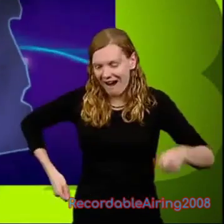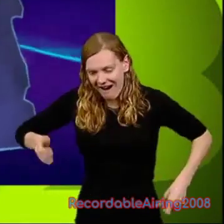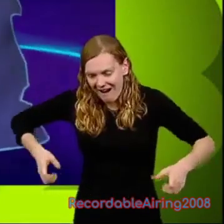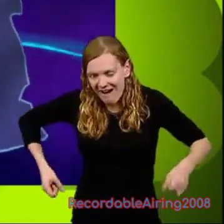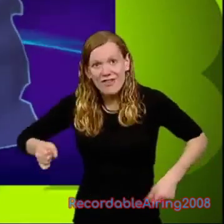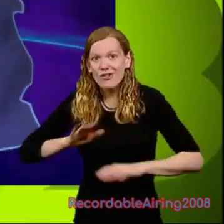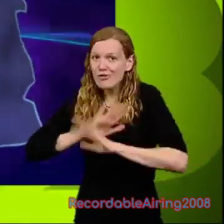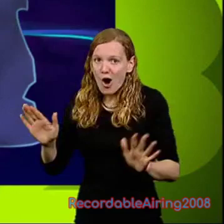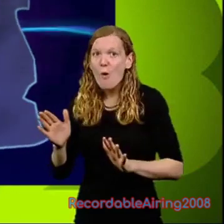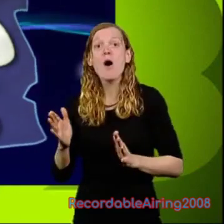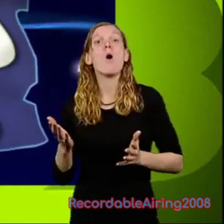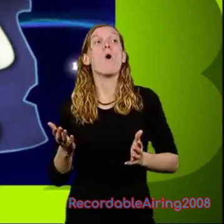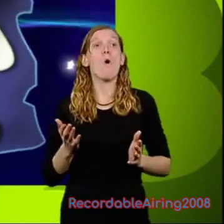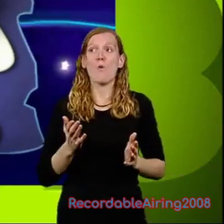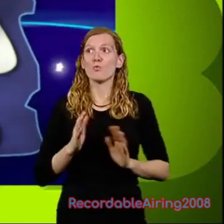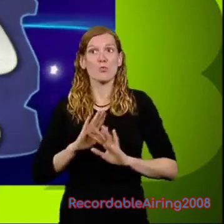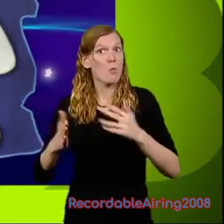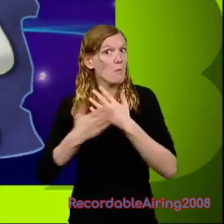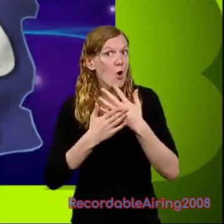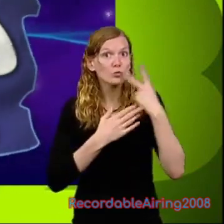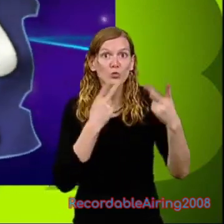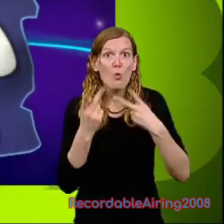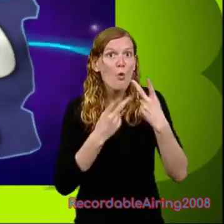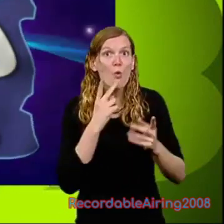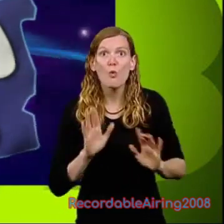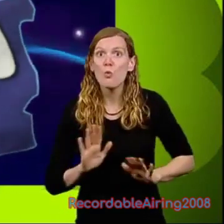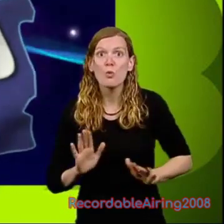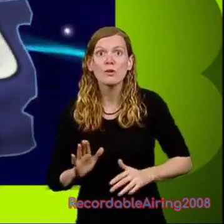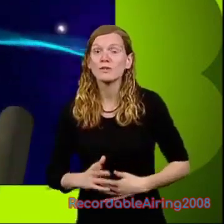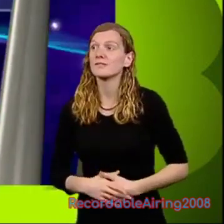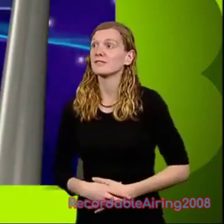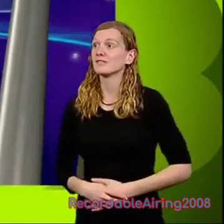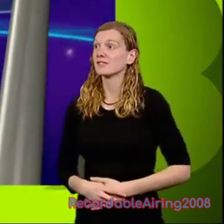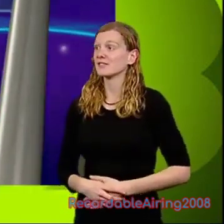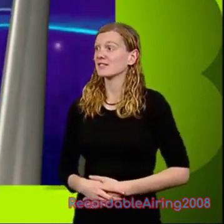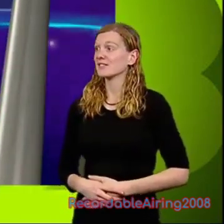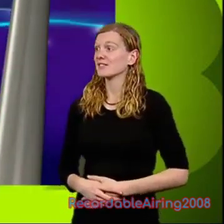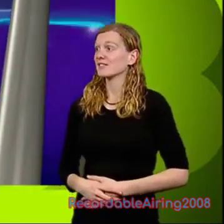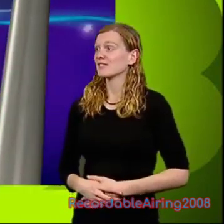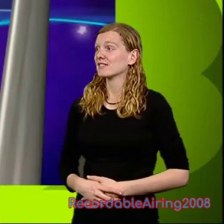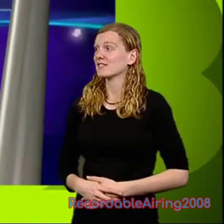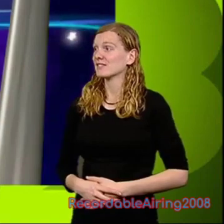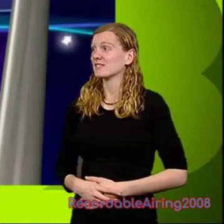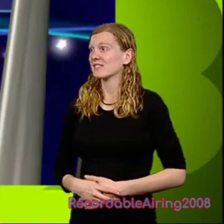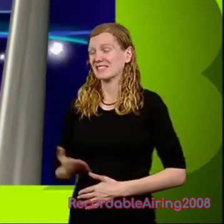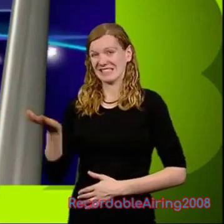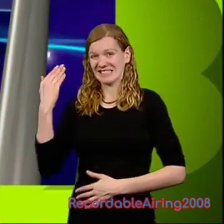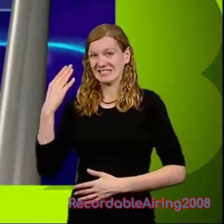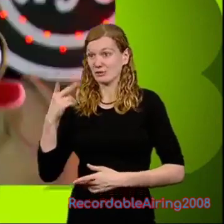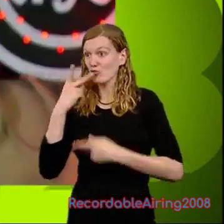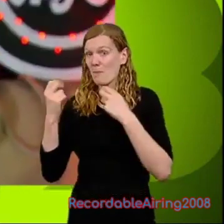Hey! Oh, not more songs. The last one got us all twisted